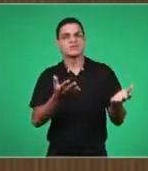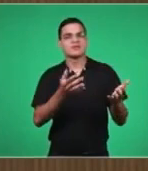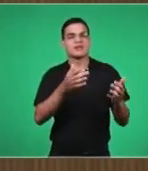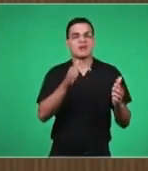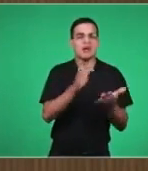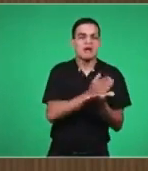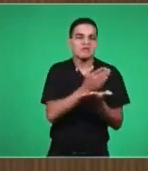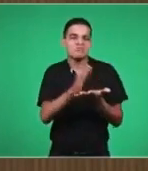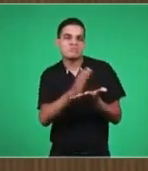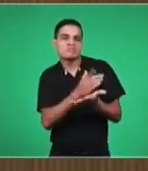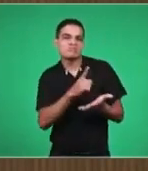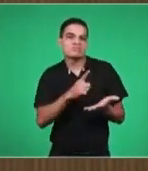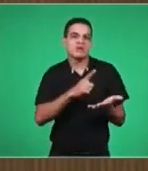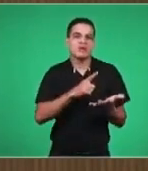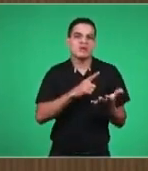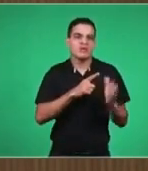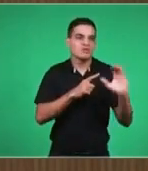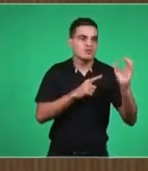and